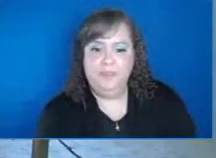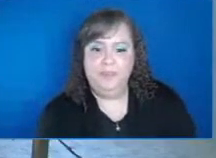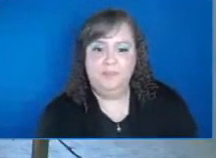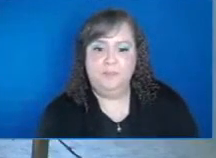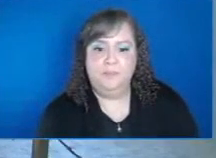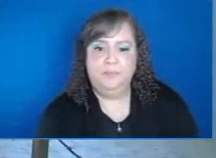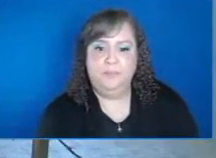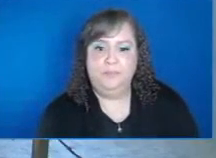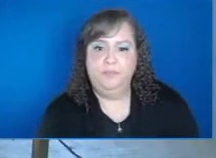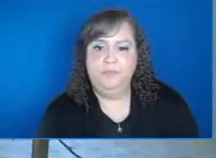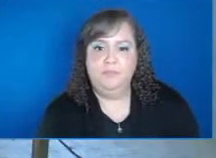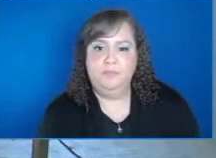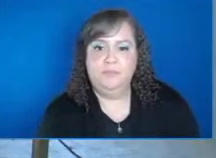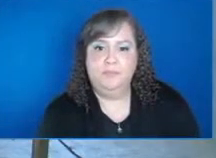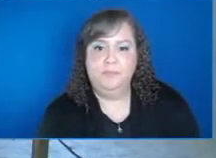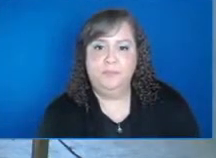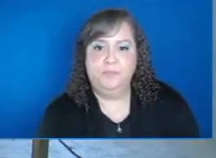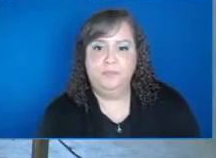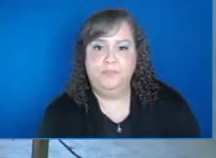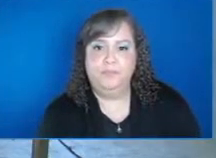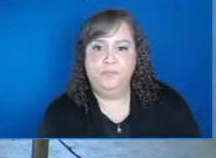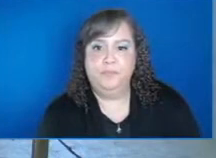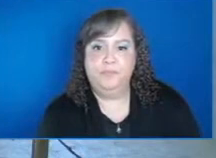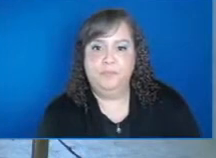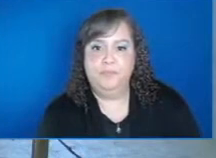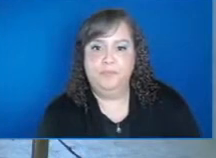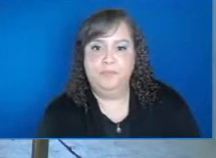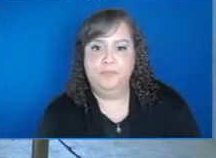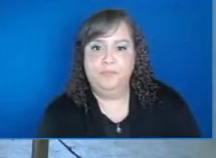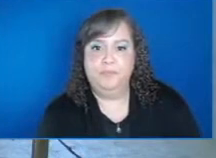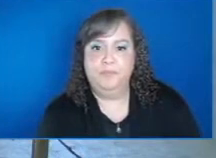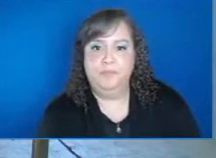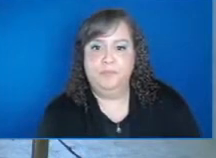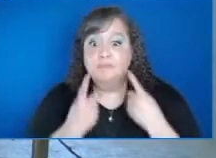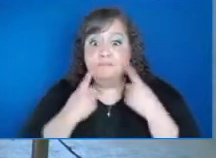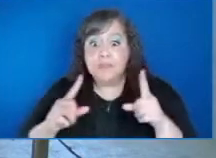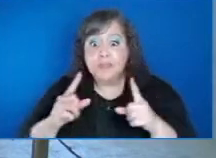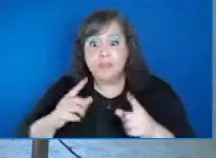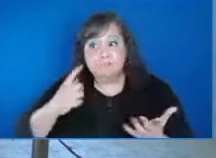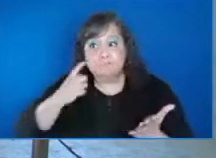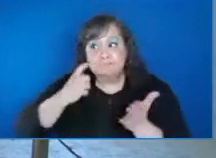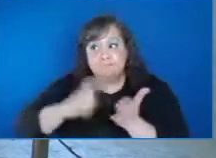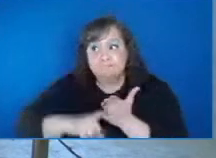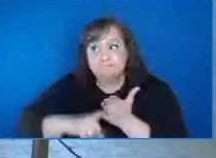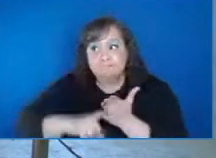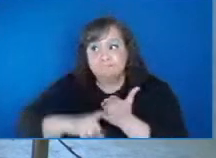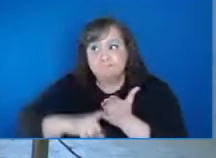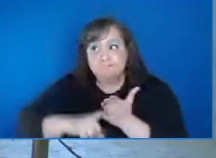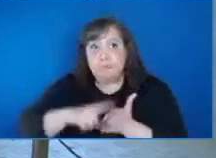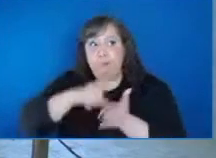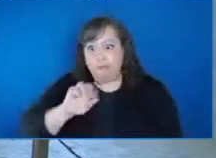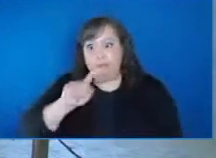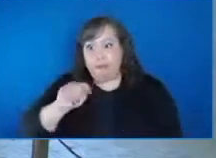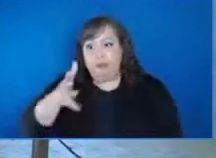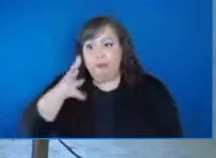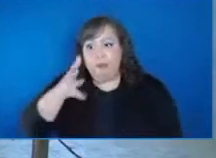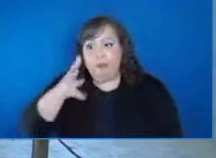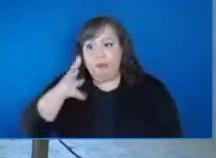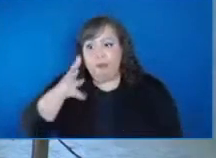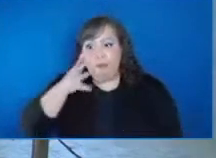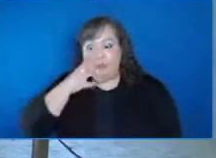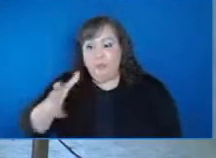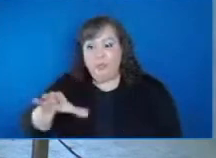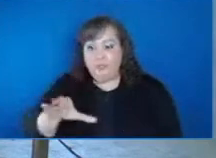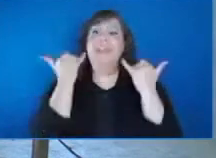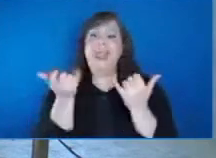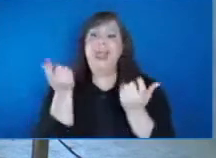Well, now that you've had a chance to see what DART aims to do, we know you've got questions. Let's go ahead and meet the folks who've got answers. Joining